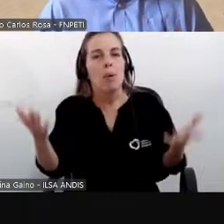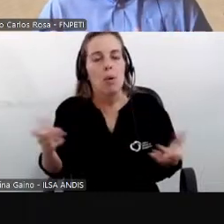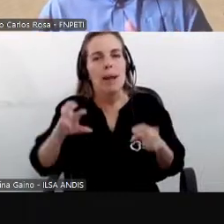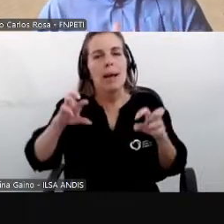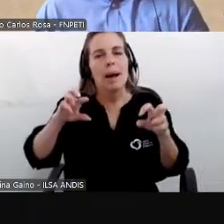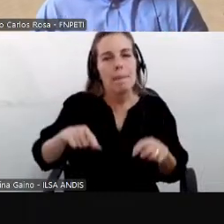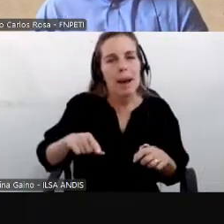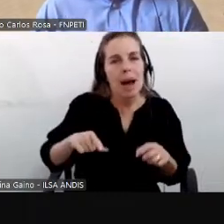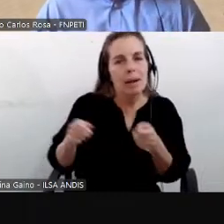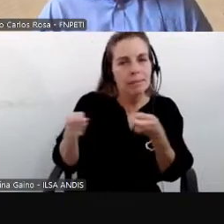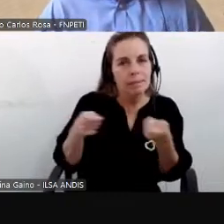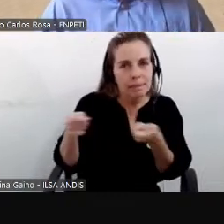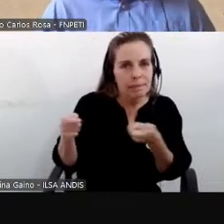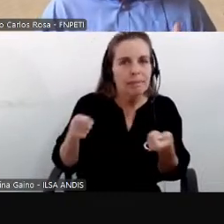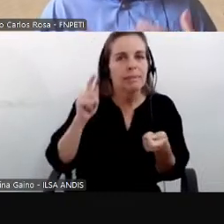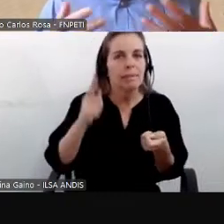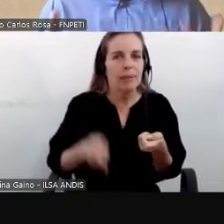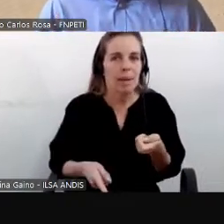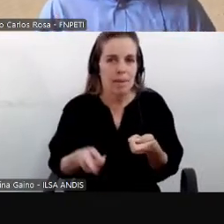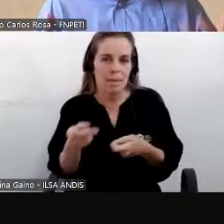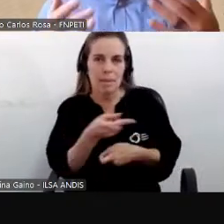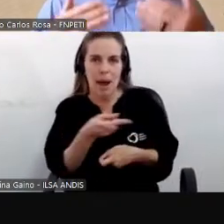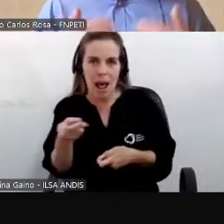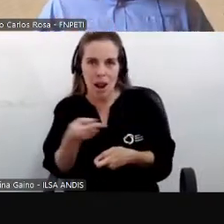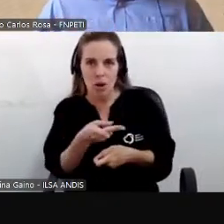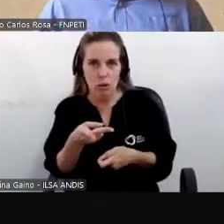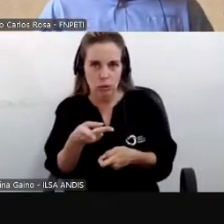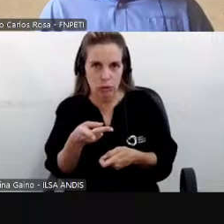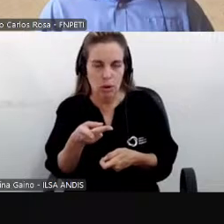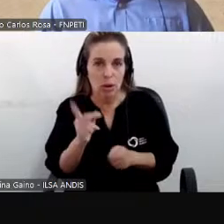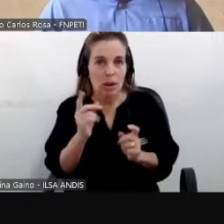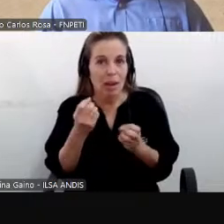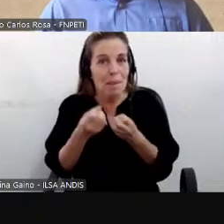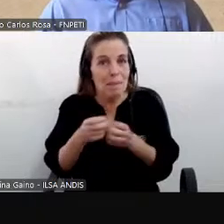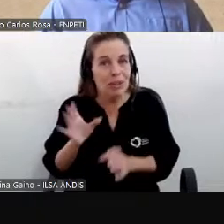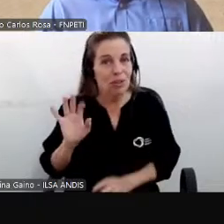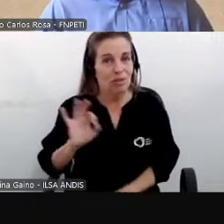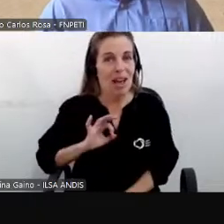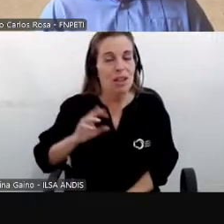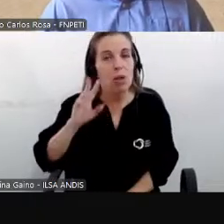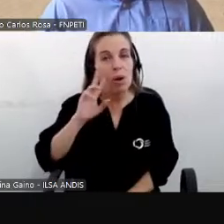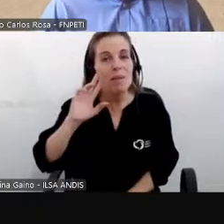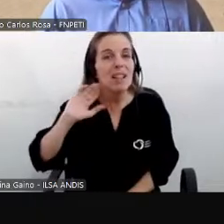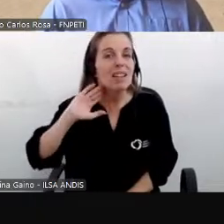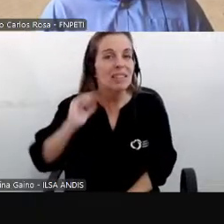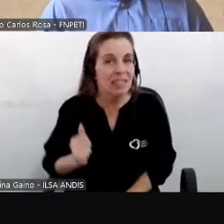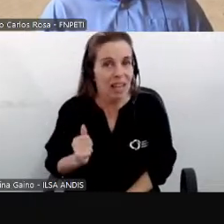visualized in a single way. Therefore, the public policies has been ready to deal with that